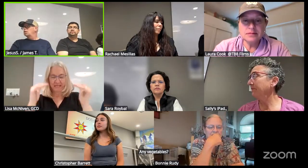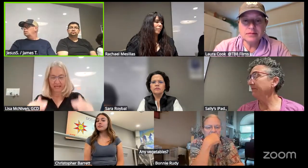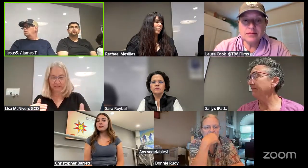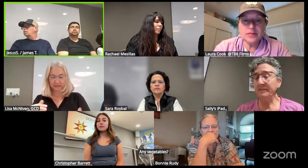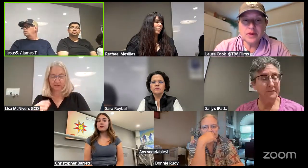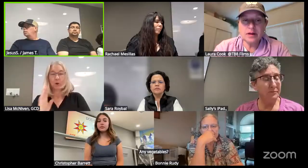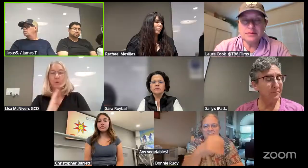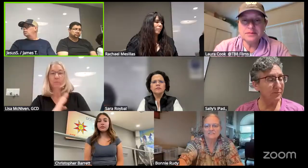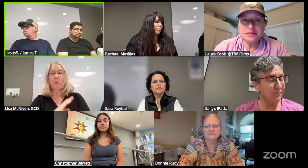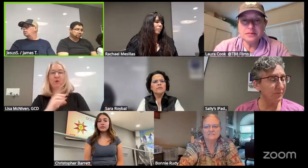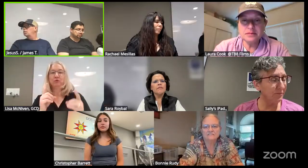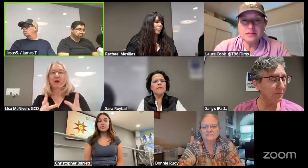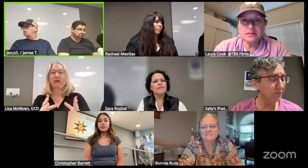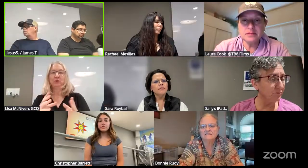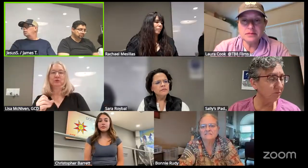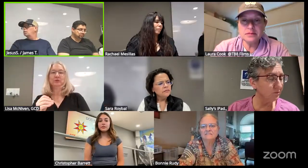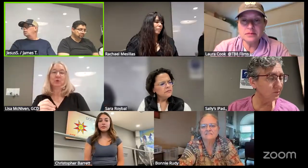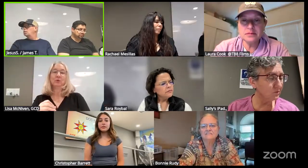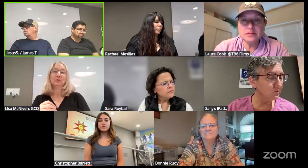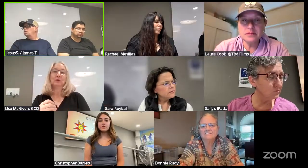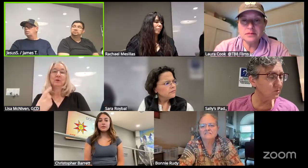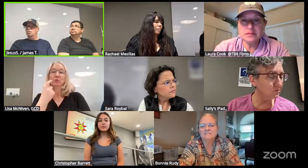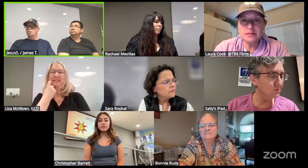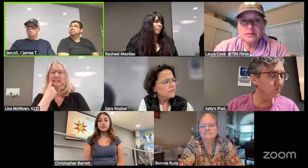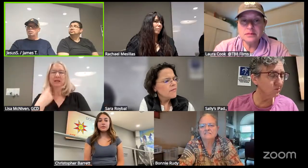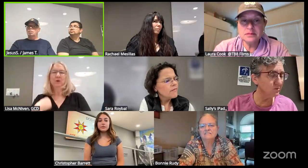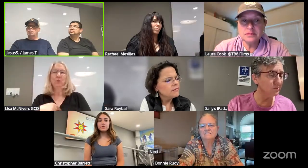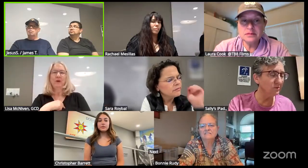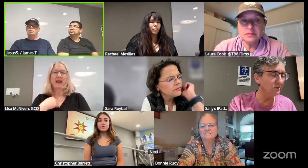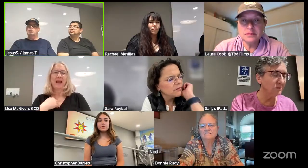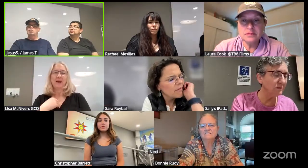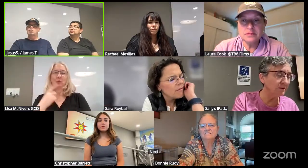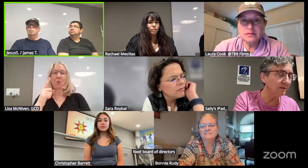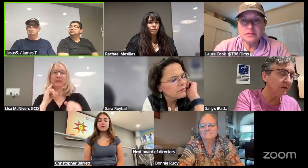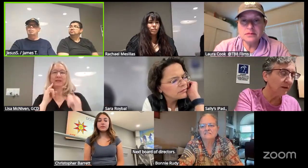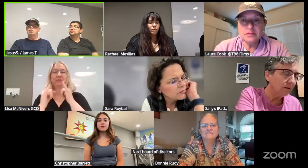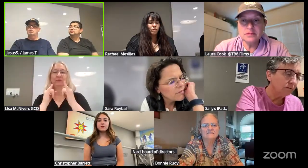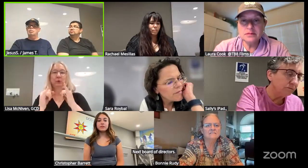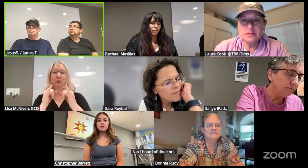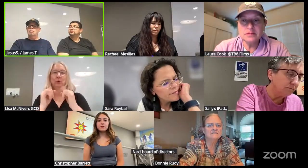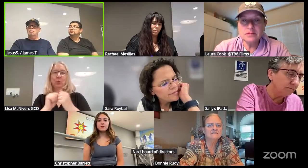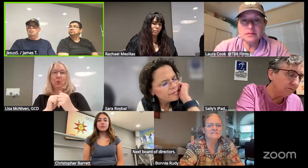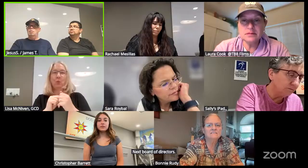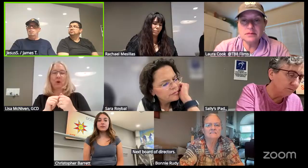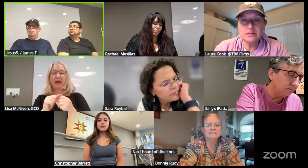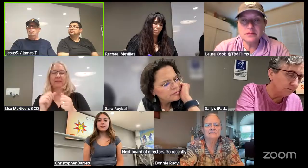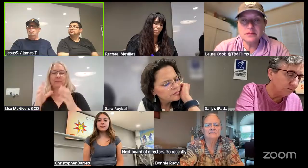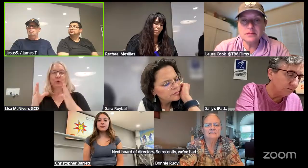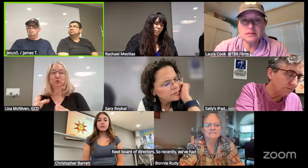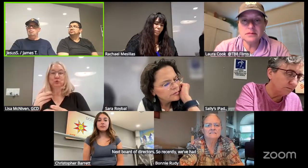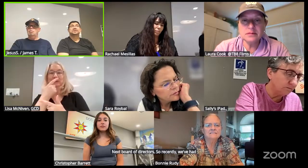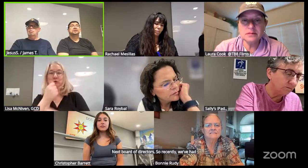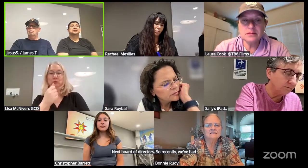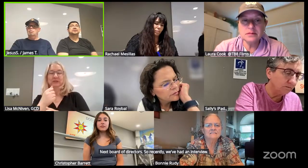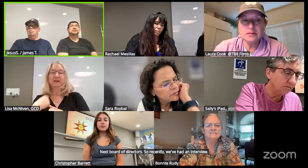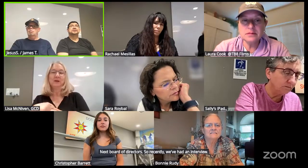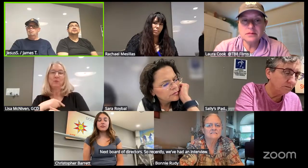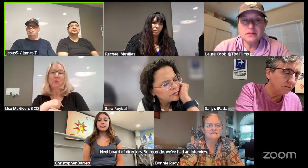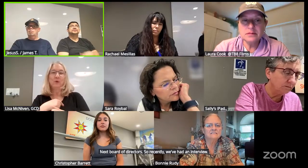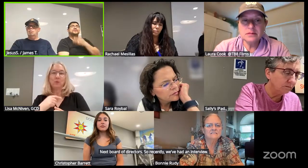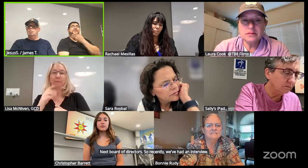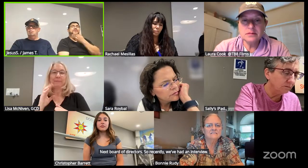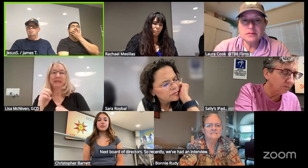No questions. Okay. Next, board of directors. So recently we had one interview with a person